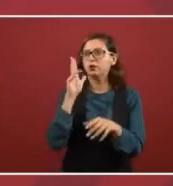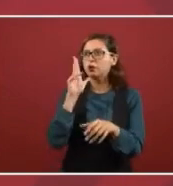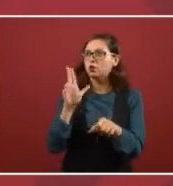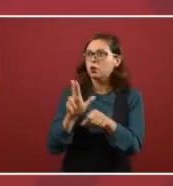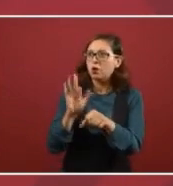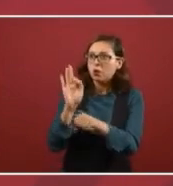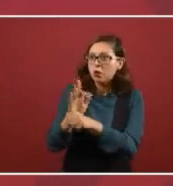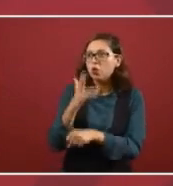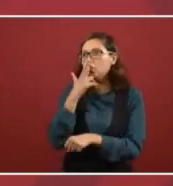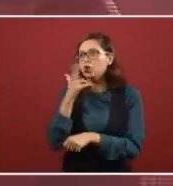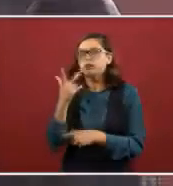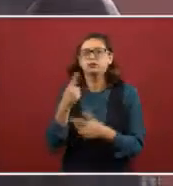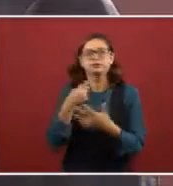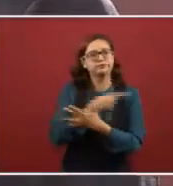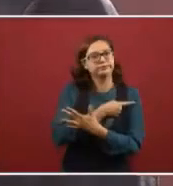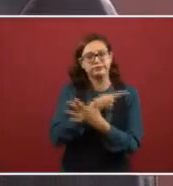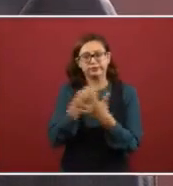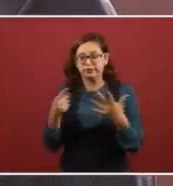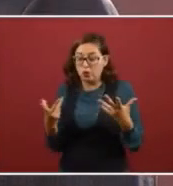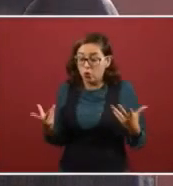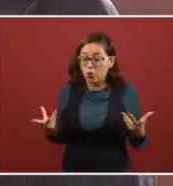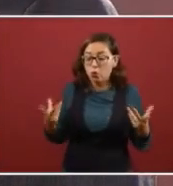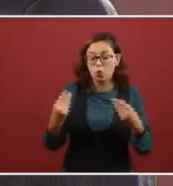and of course,